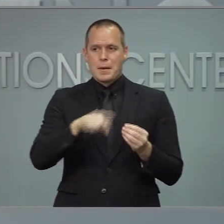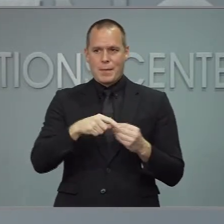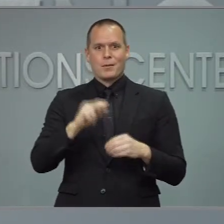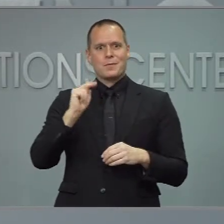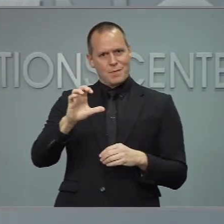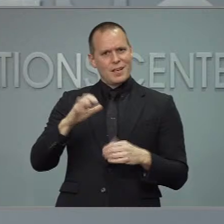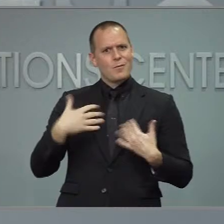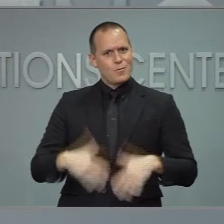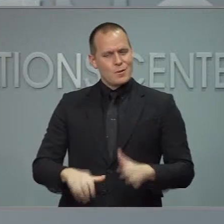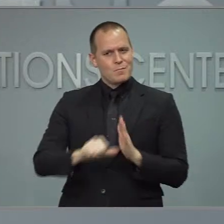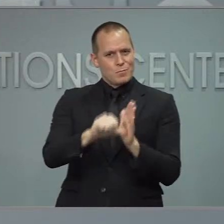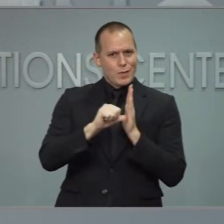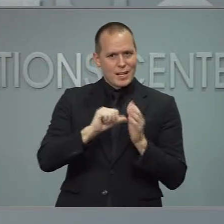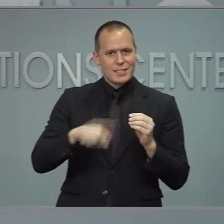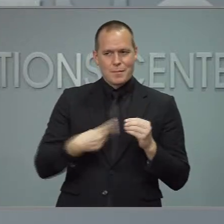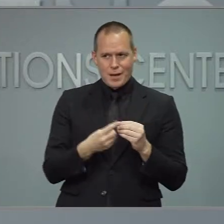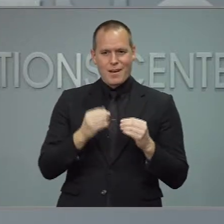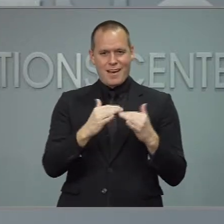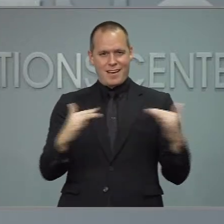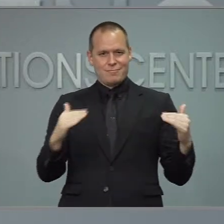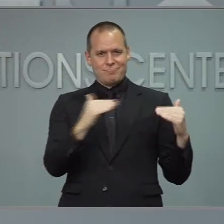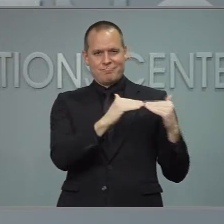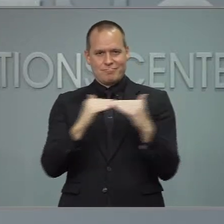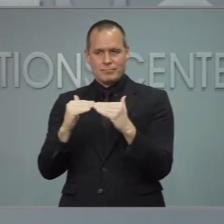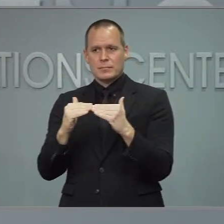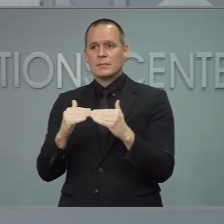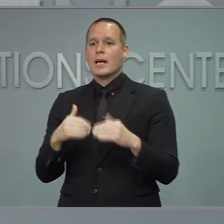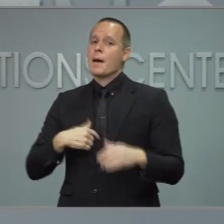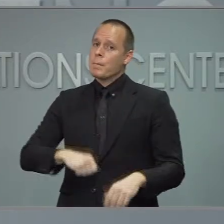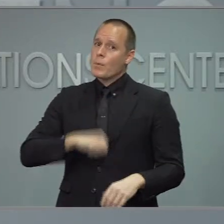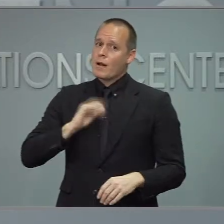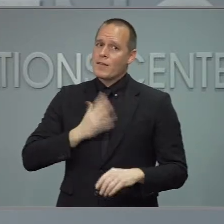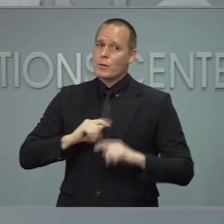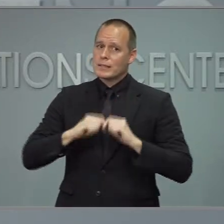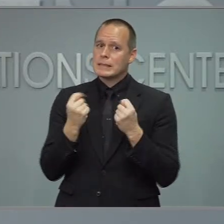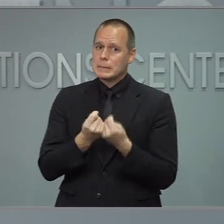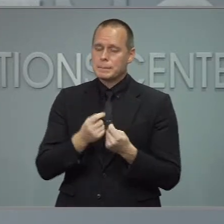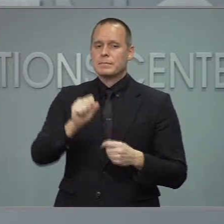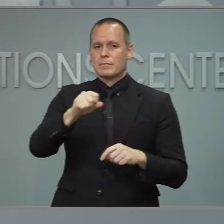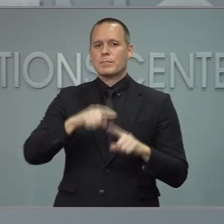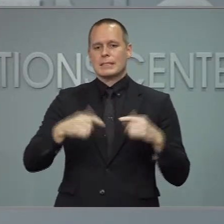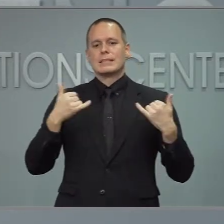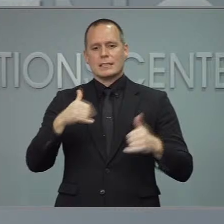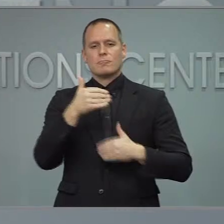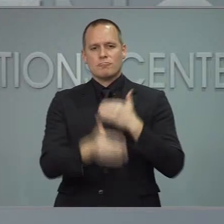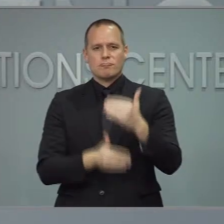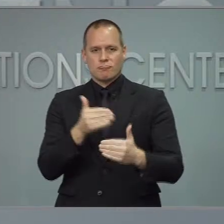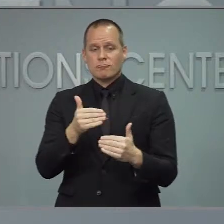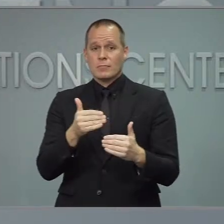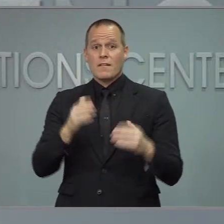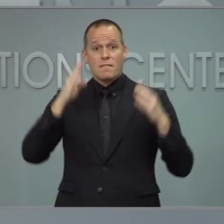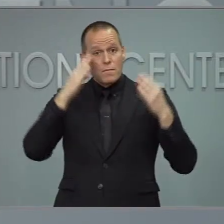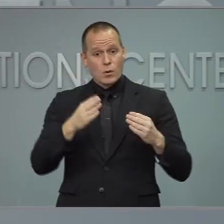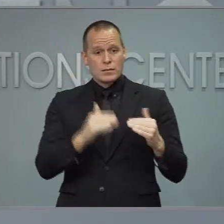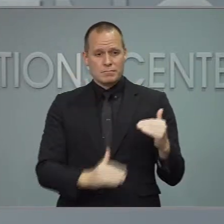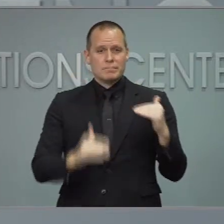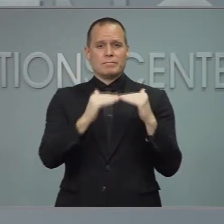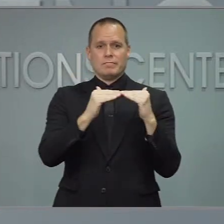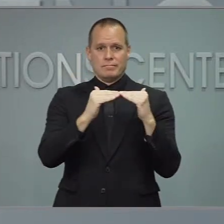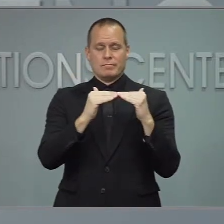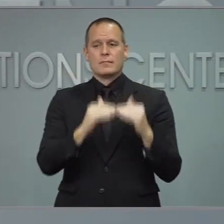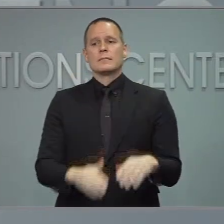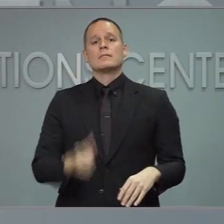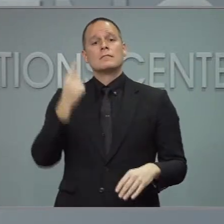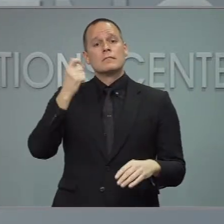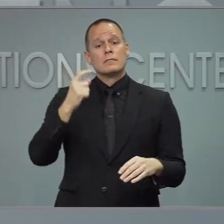of our team for the progress we're making, but we know we have more work to do. We will continue to use every lever we have to ensure historically marginalized